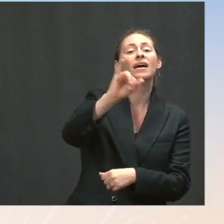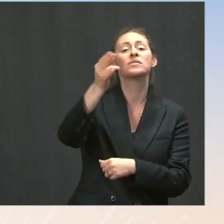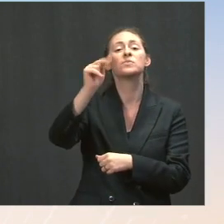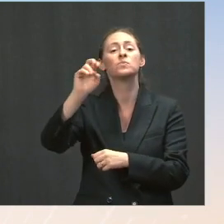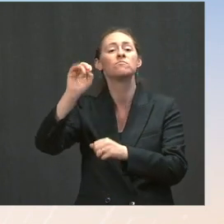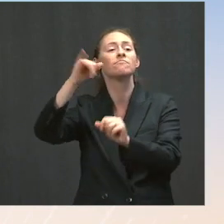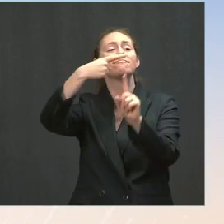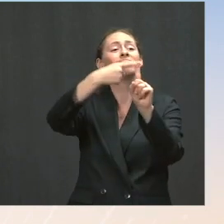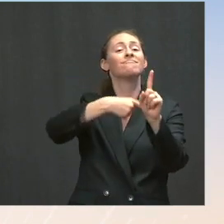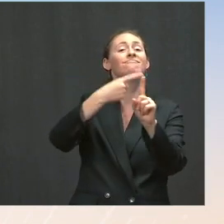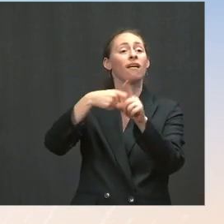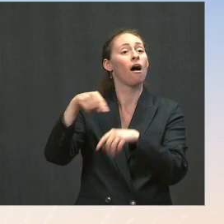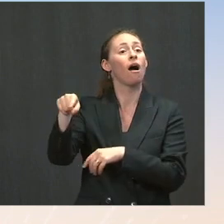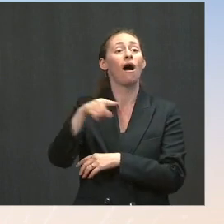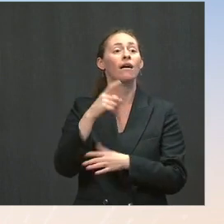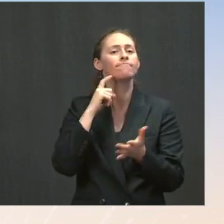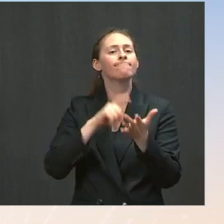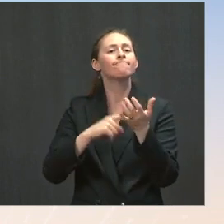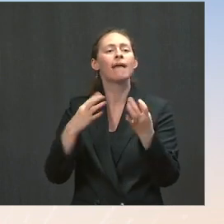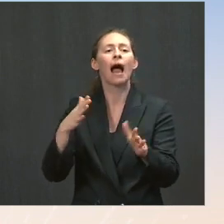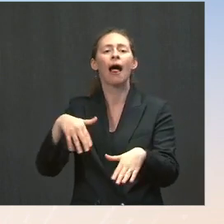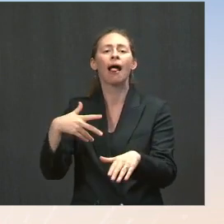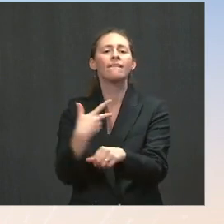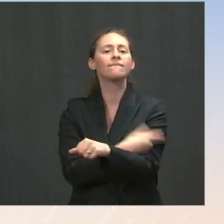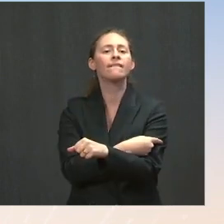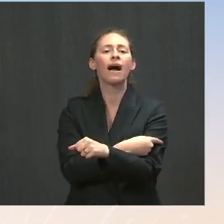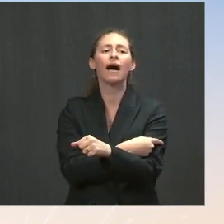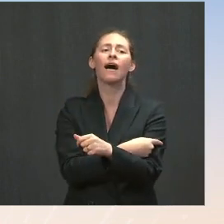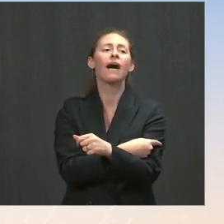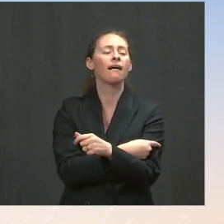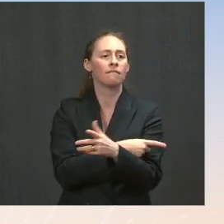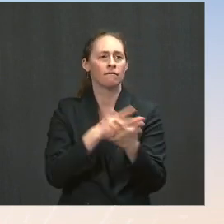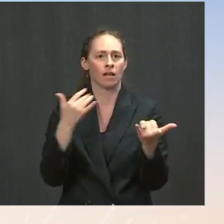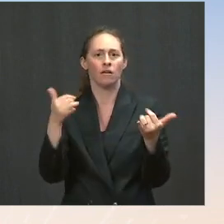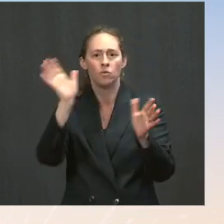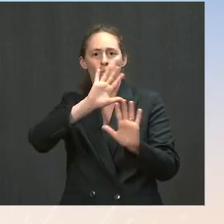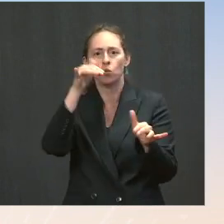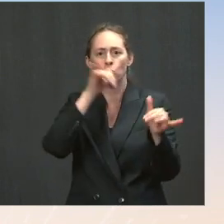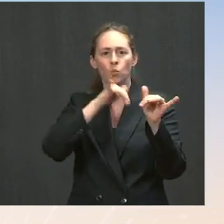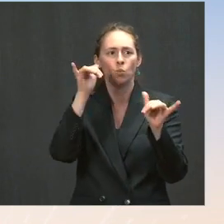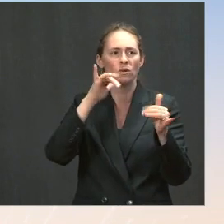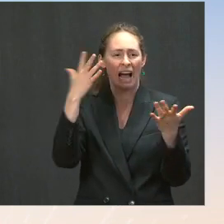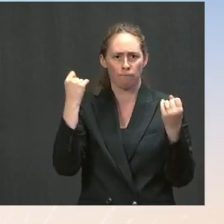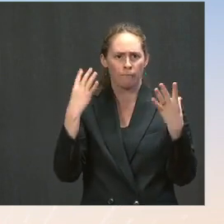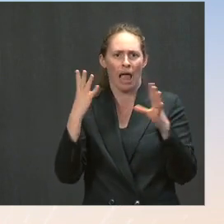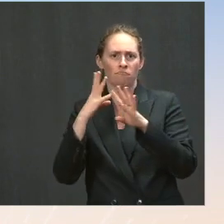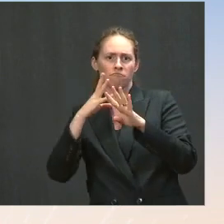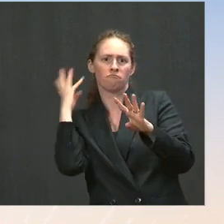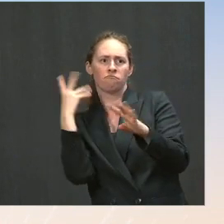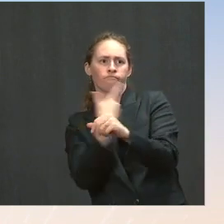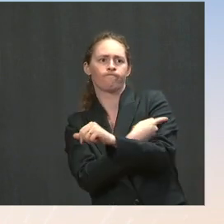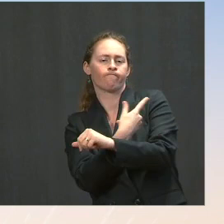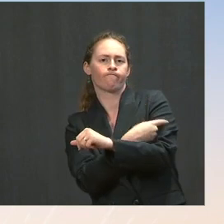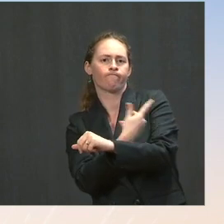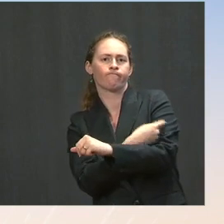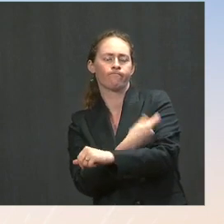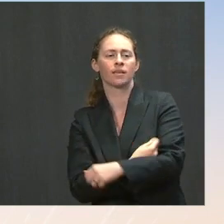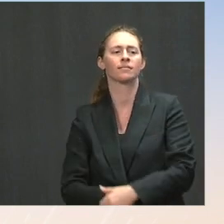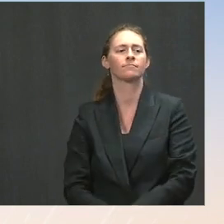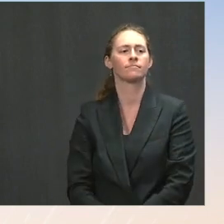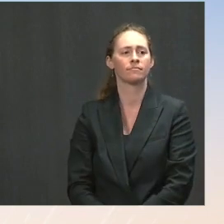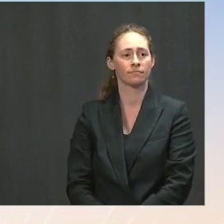much different than it is now. So are you guys aware of that? Are you talking to people in some of the harder hit areas about what they're